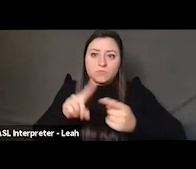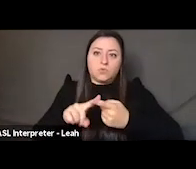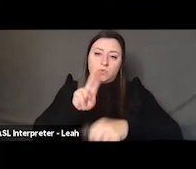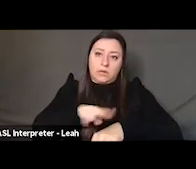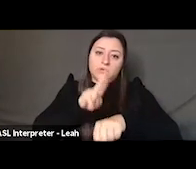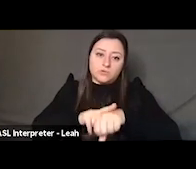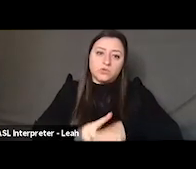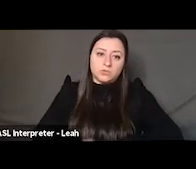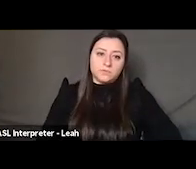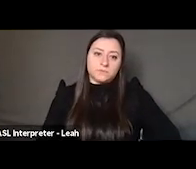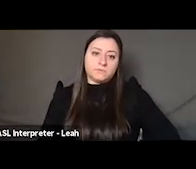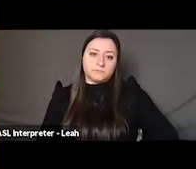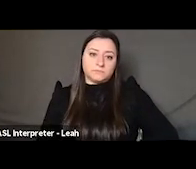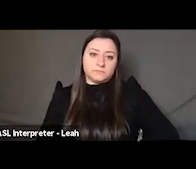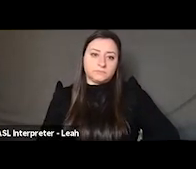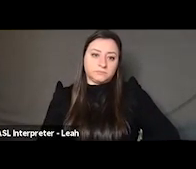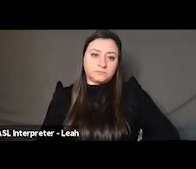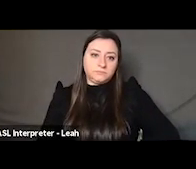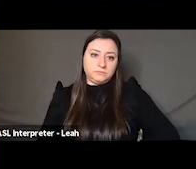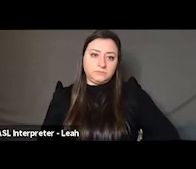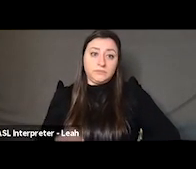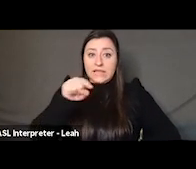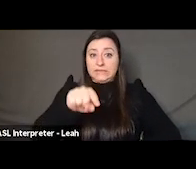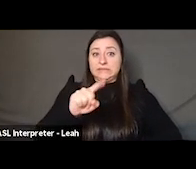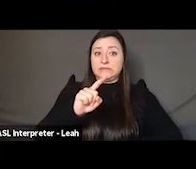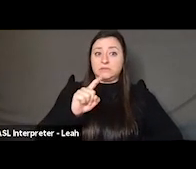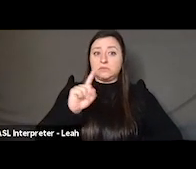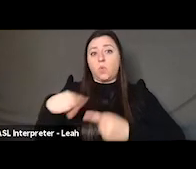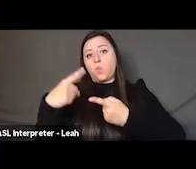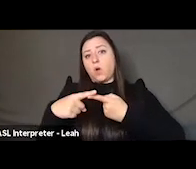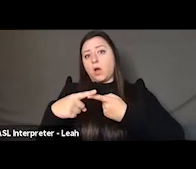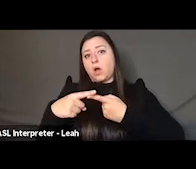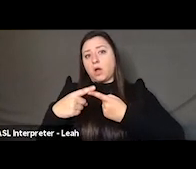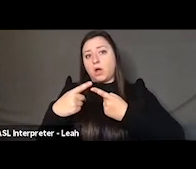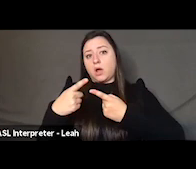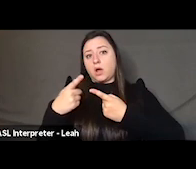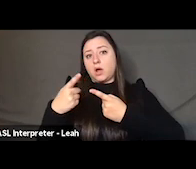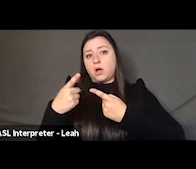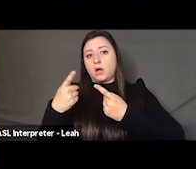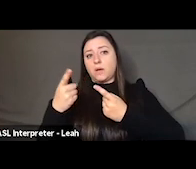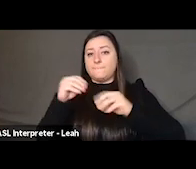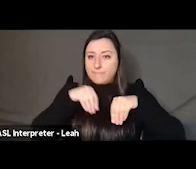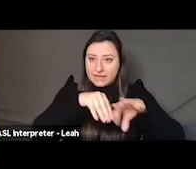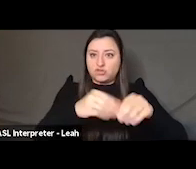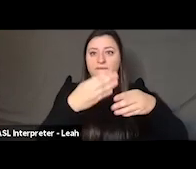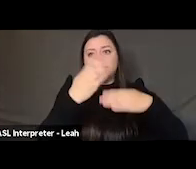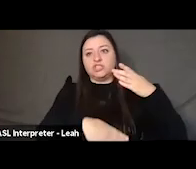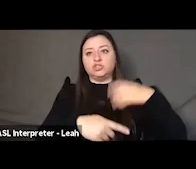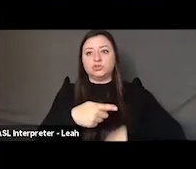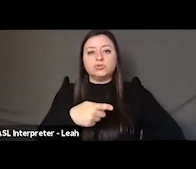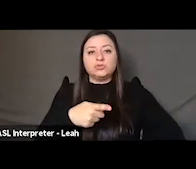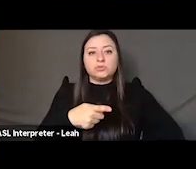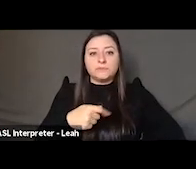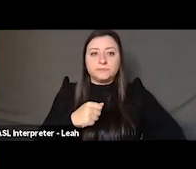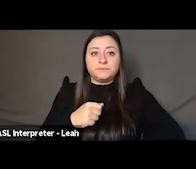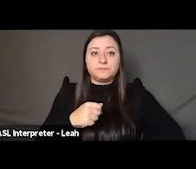So this is it when it was done, when it was planted and finished. And finally, this is our